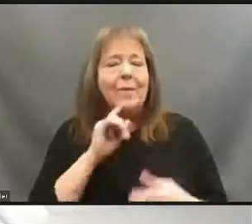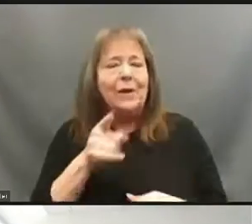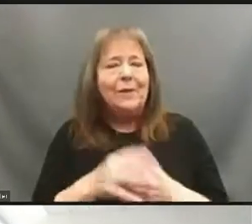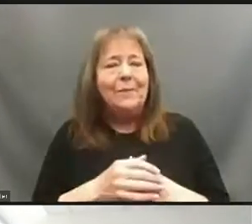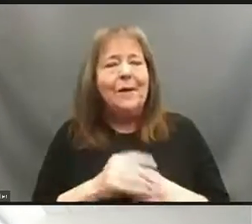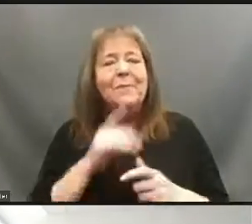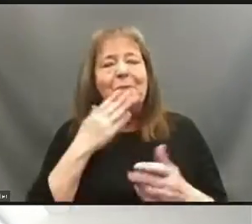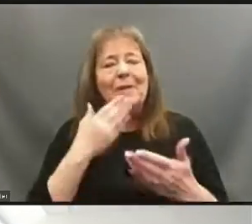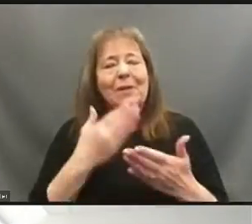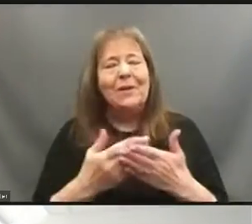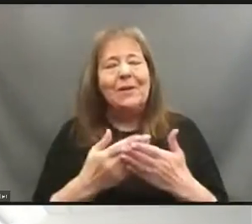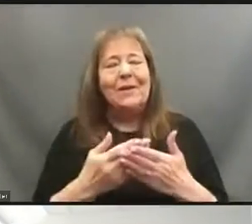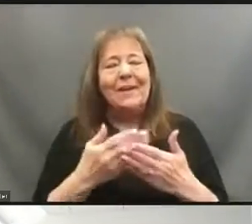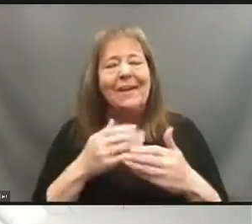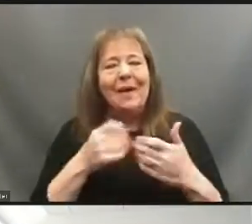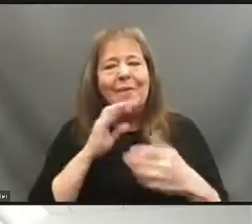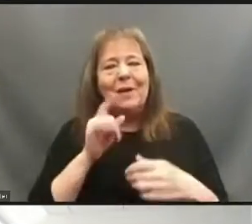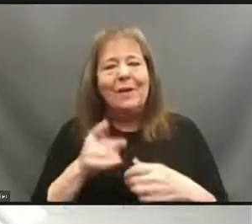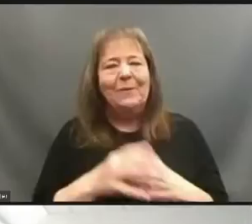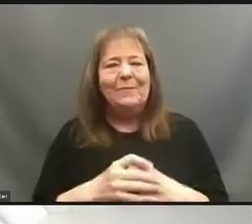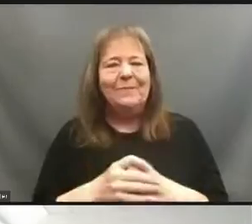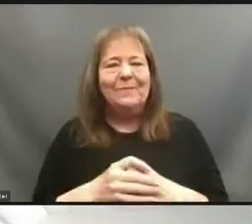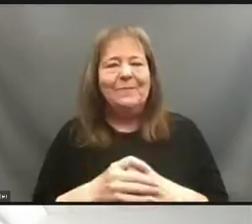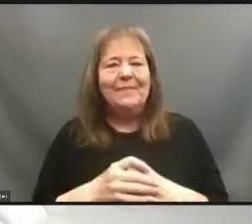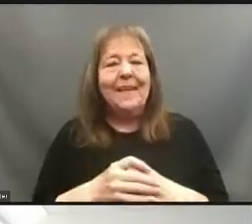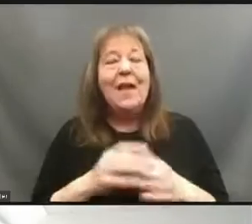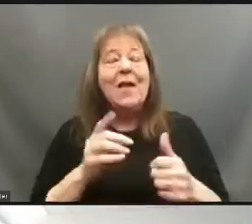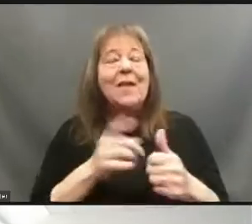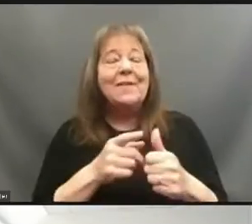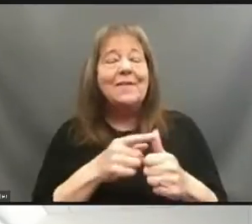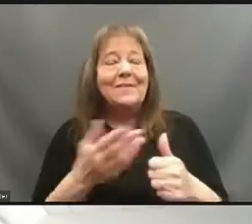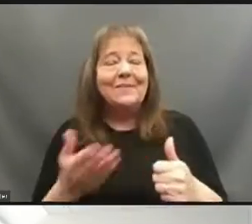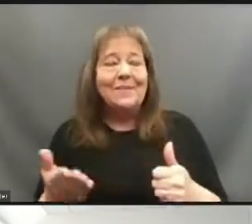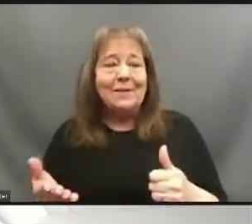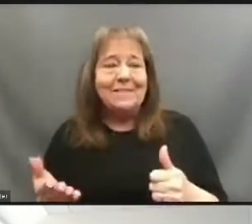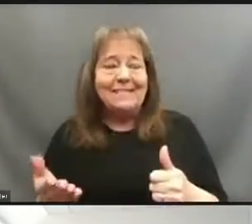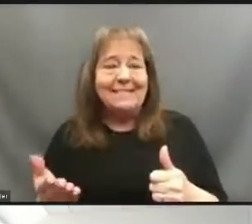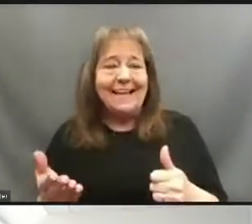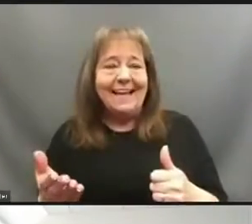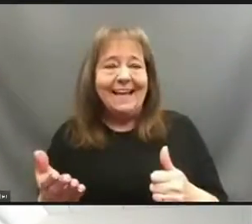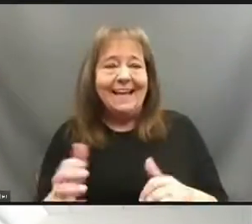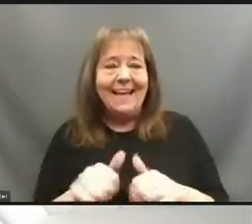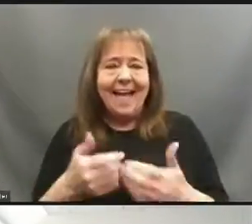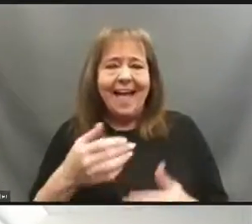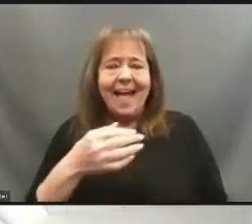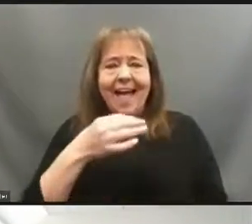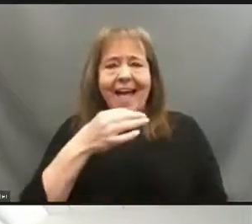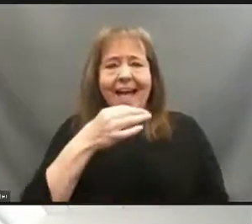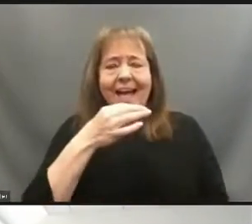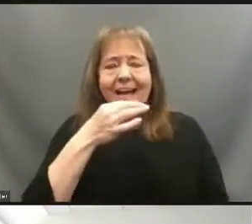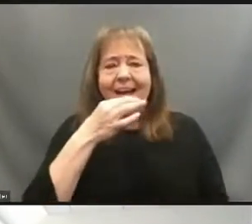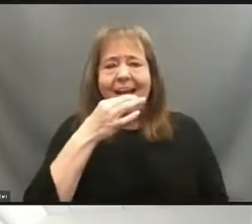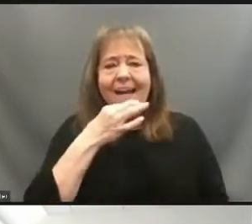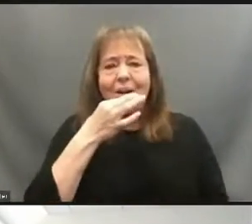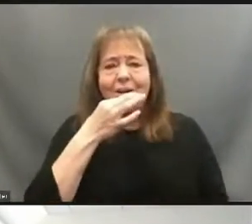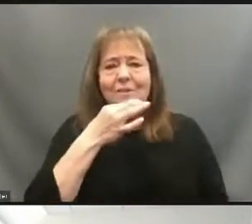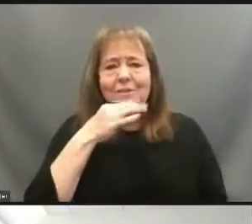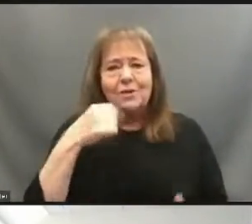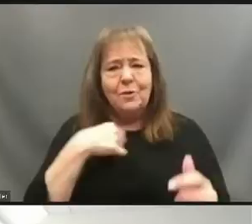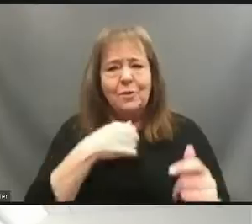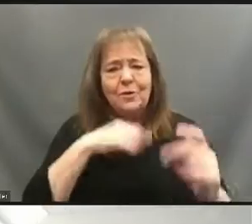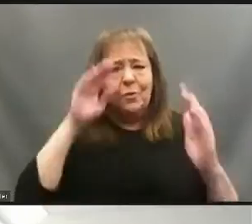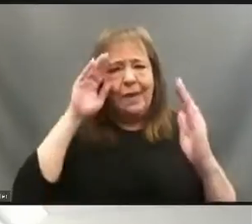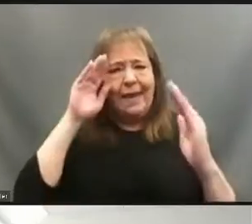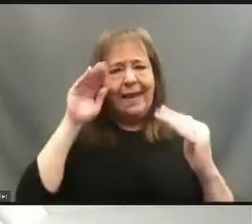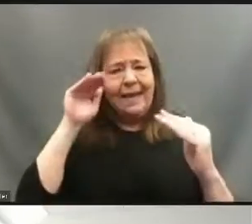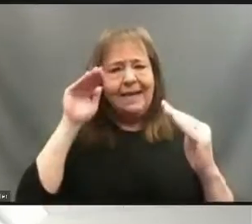Pretty good. How are you? Good, thanks. First question is, how soon are we expecting that